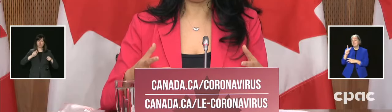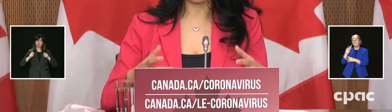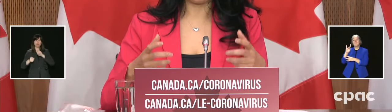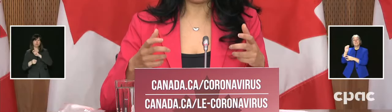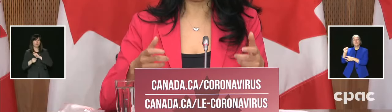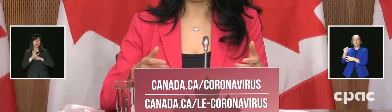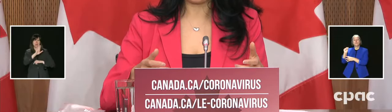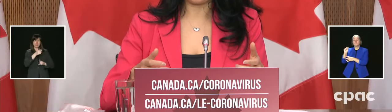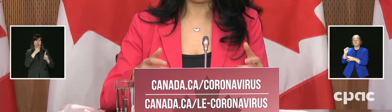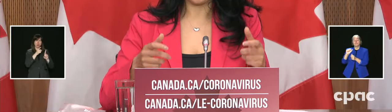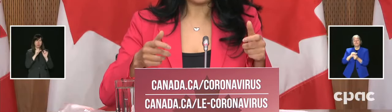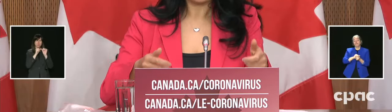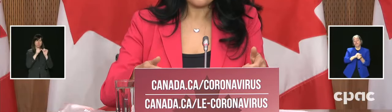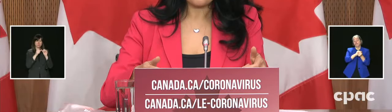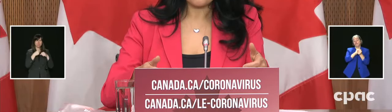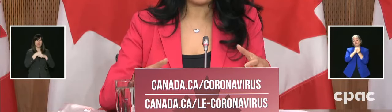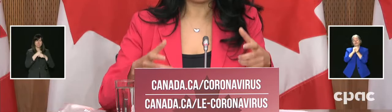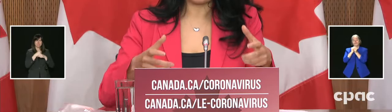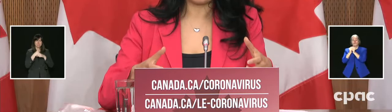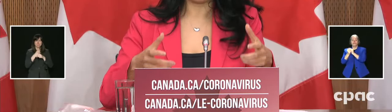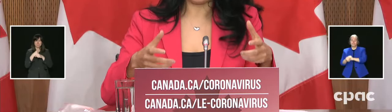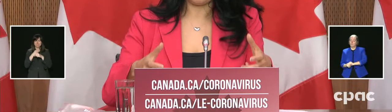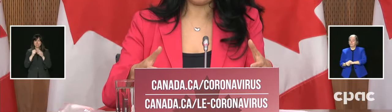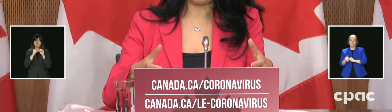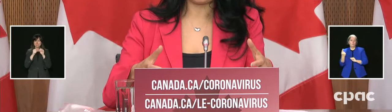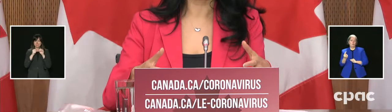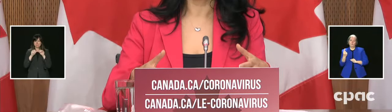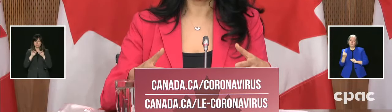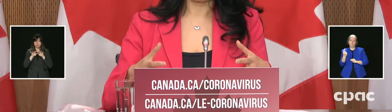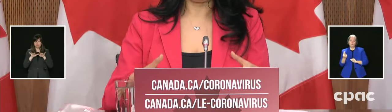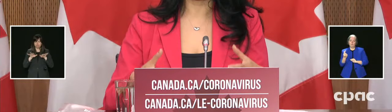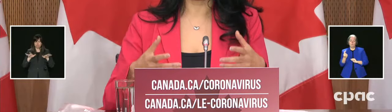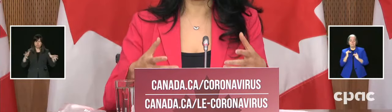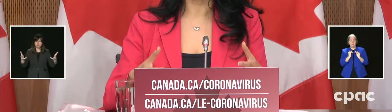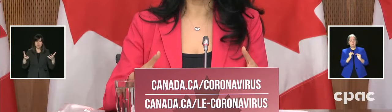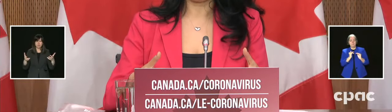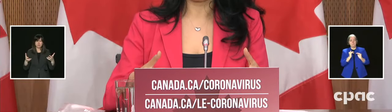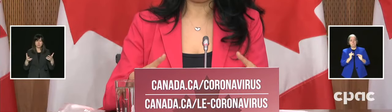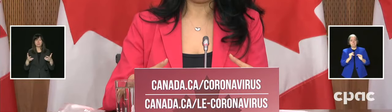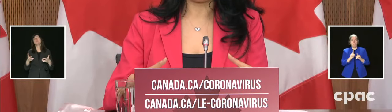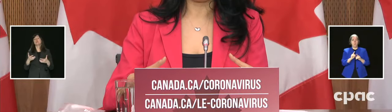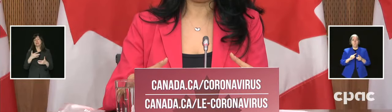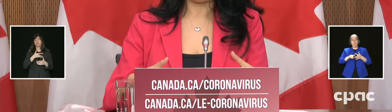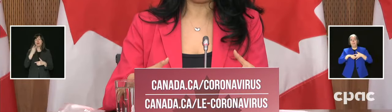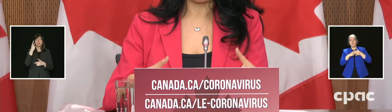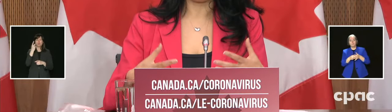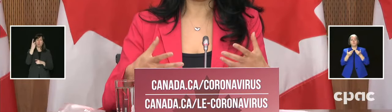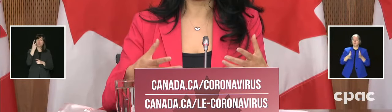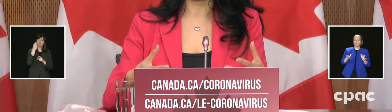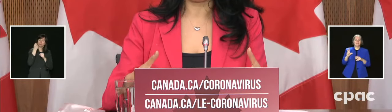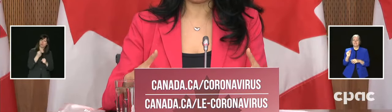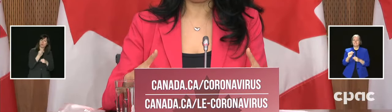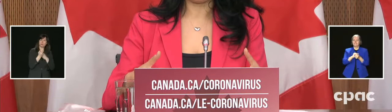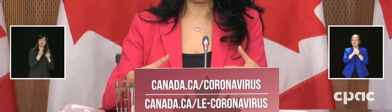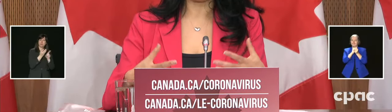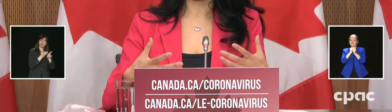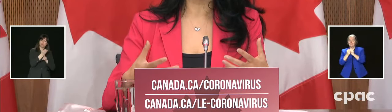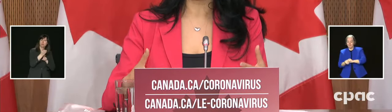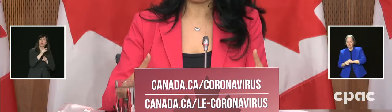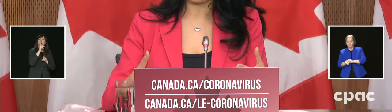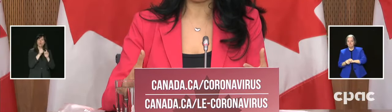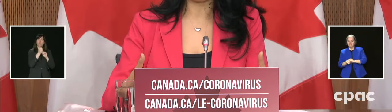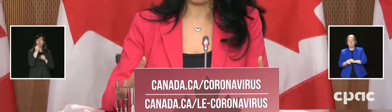stay alive and to replicate and not kill their host, but to continue to do that. And we usually see dominant strains, sort of a bit of the survival of the